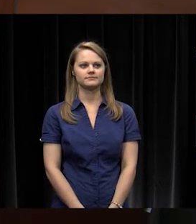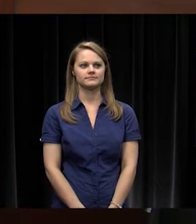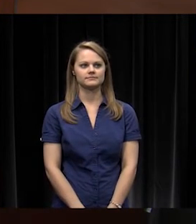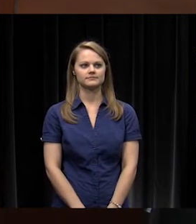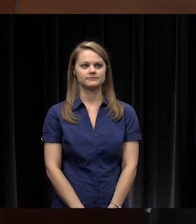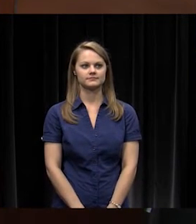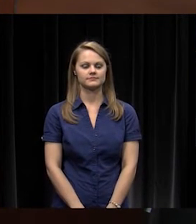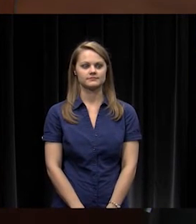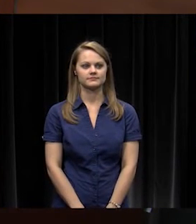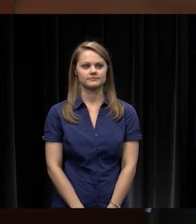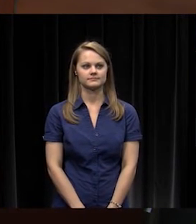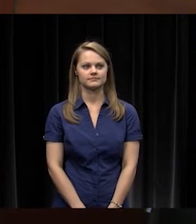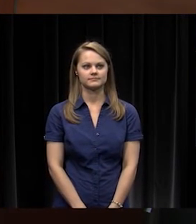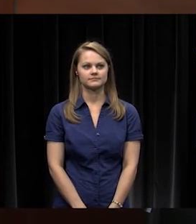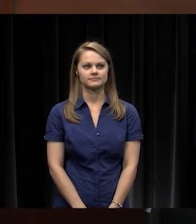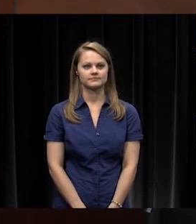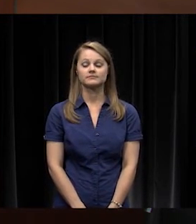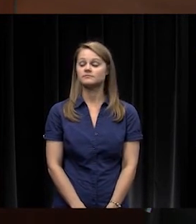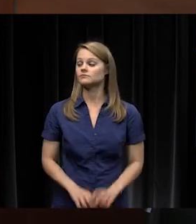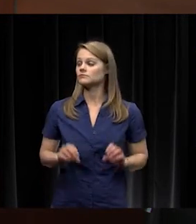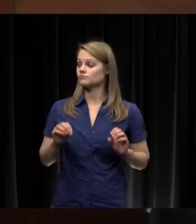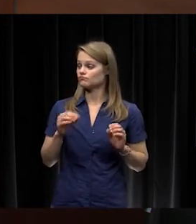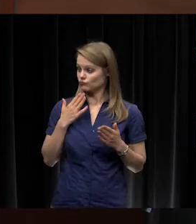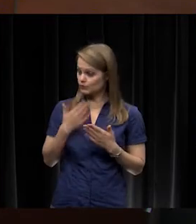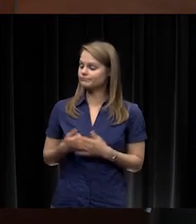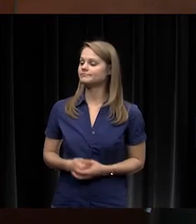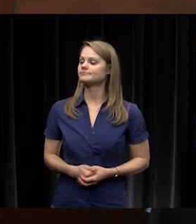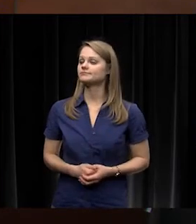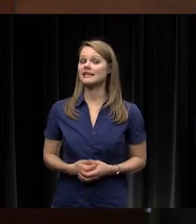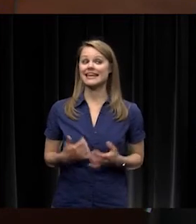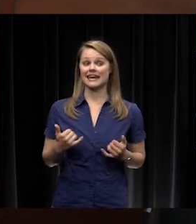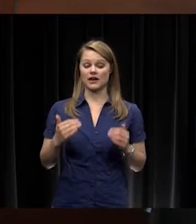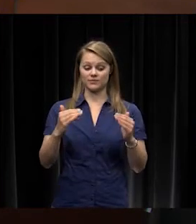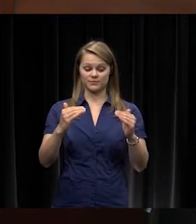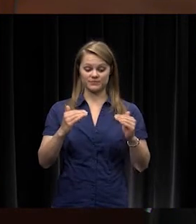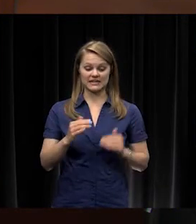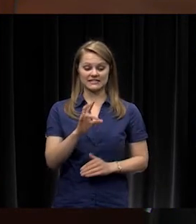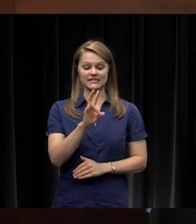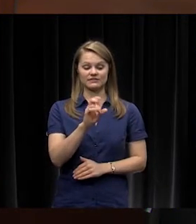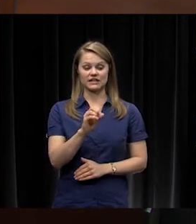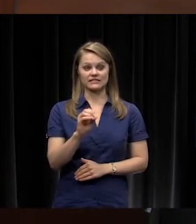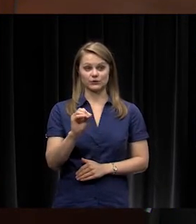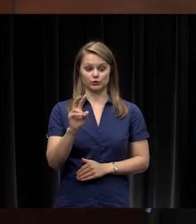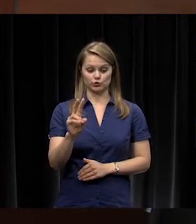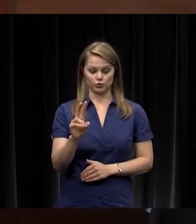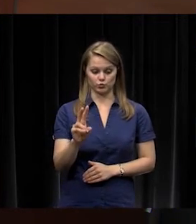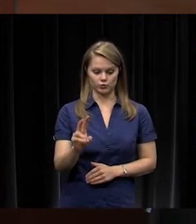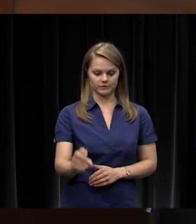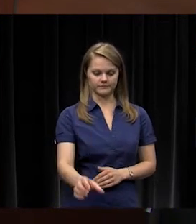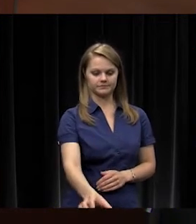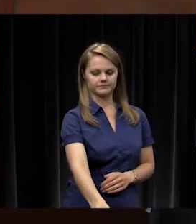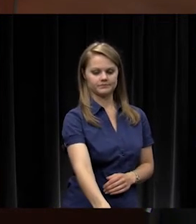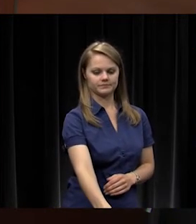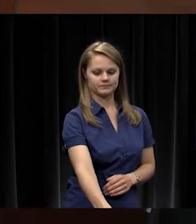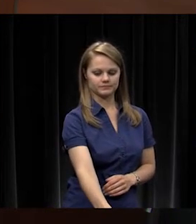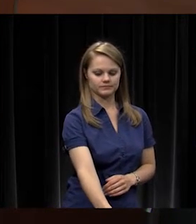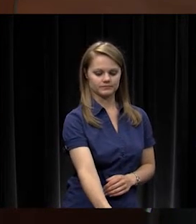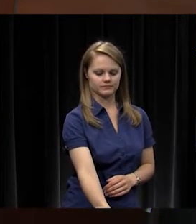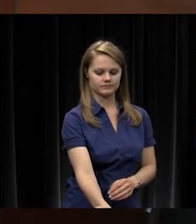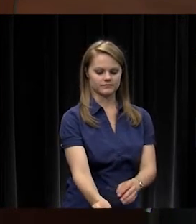Yes. Very good. All right, now we're going to move into 7.02, the Board Search